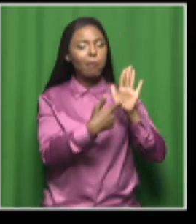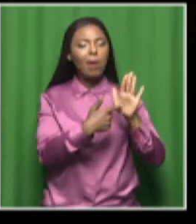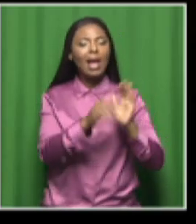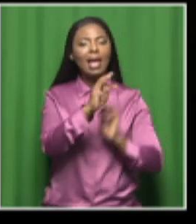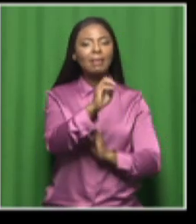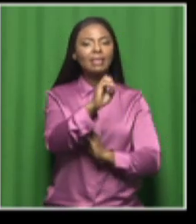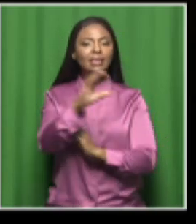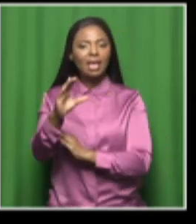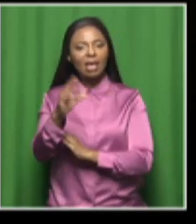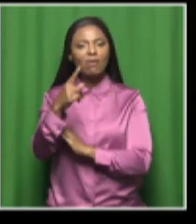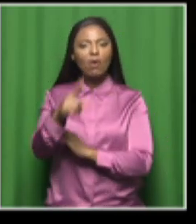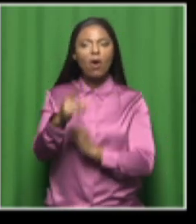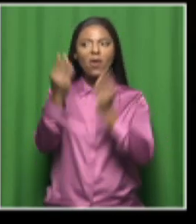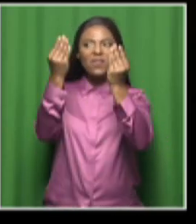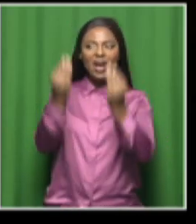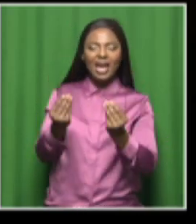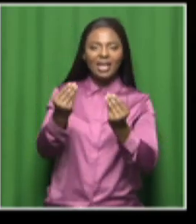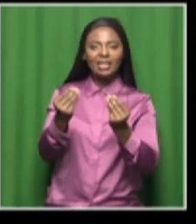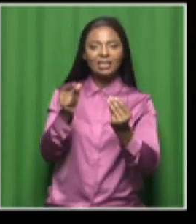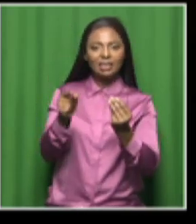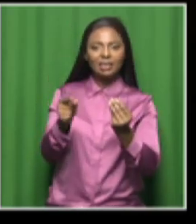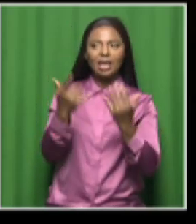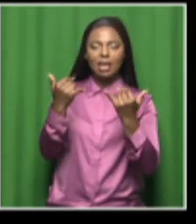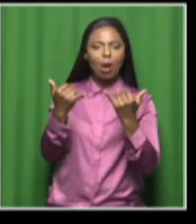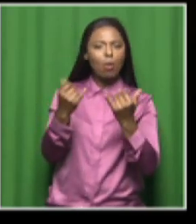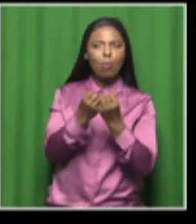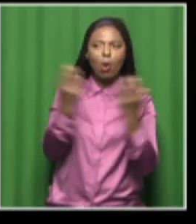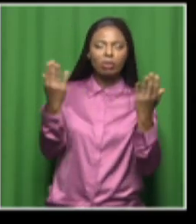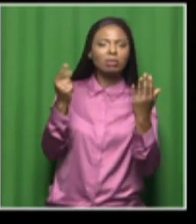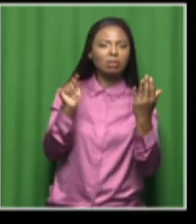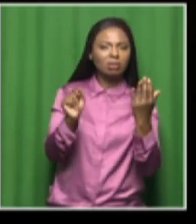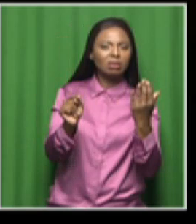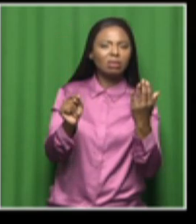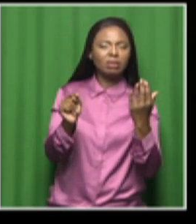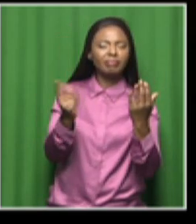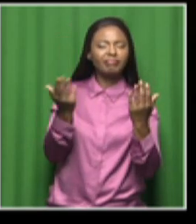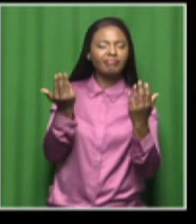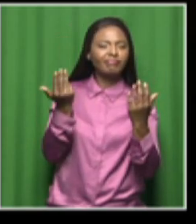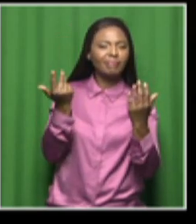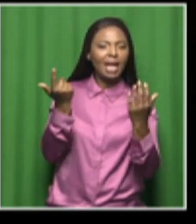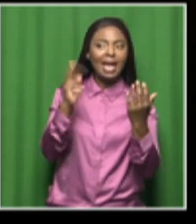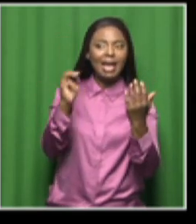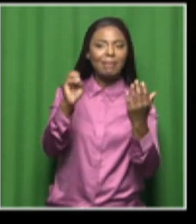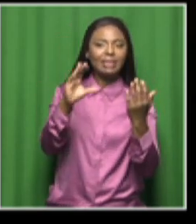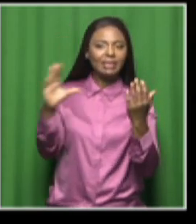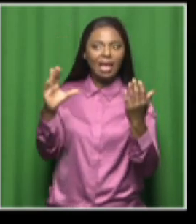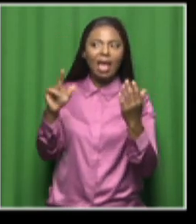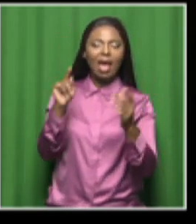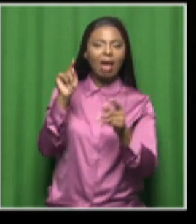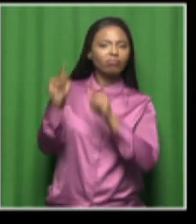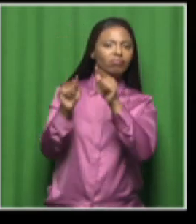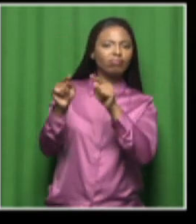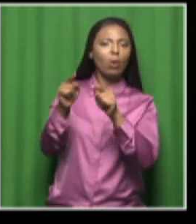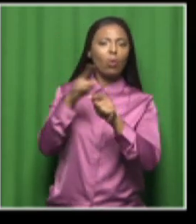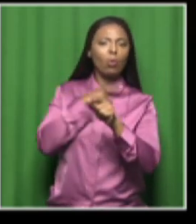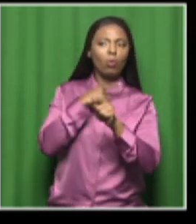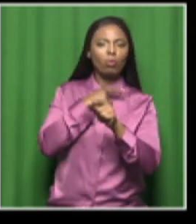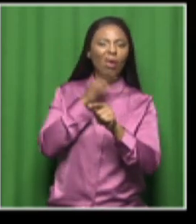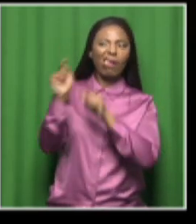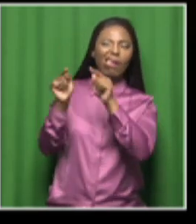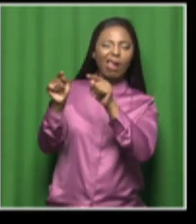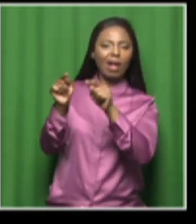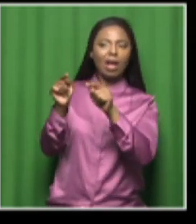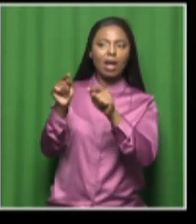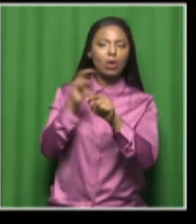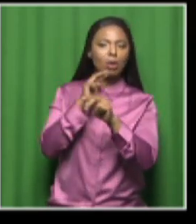council's finances. This is, of course, not the MEC SABC accused of hiding or not